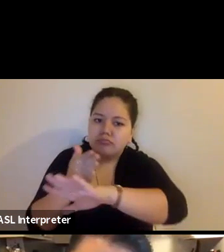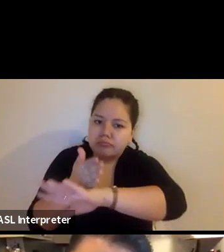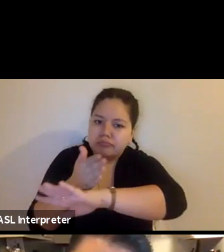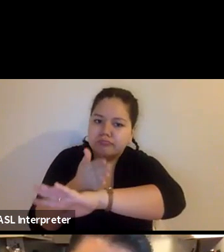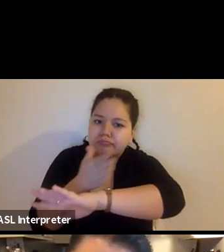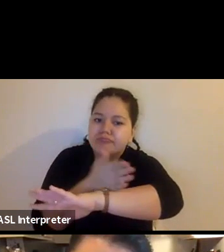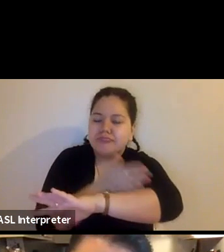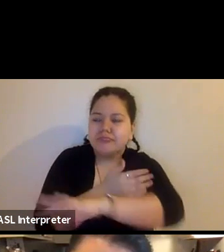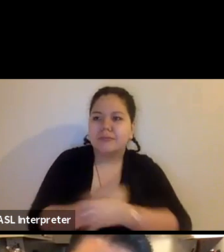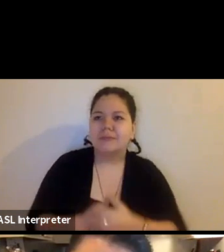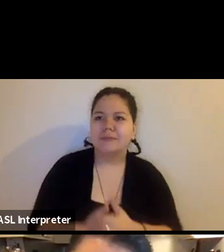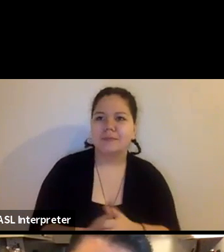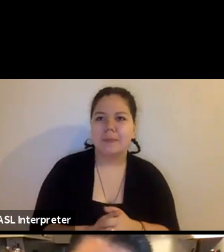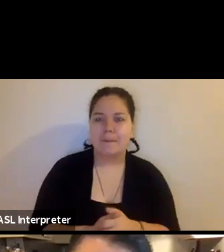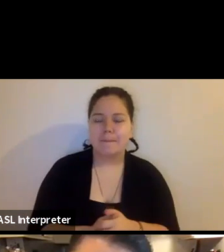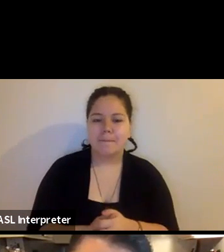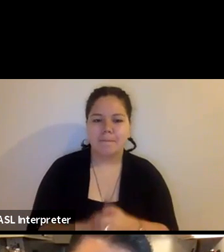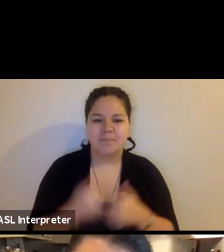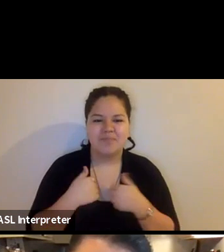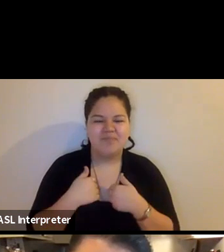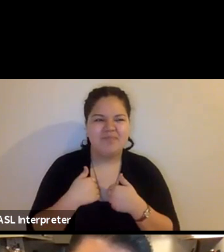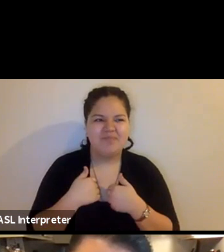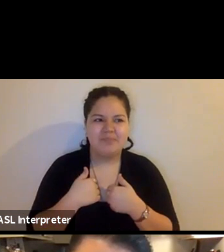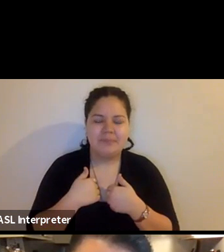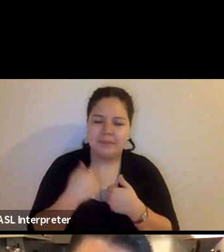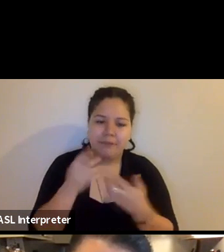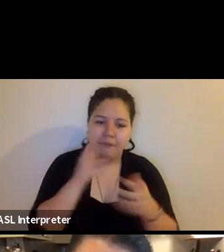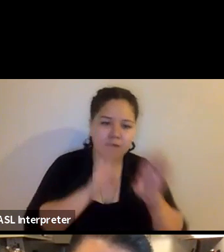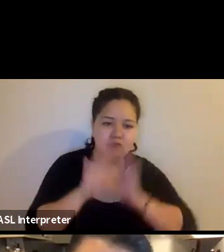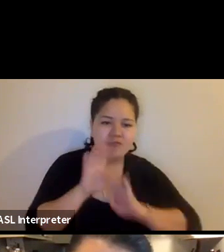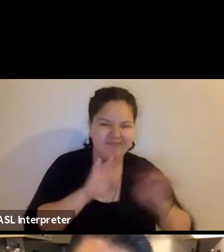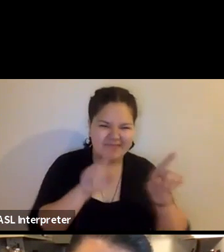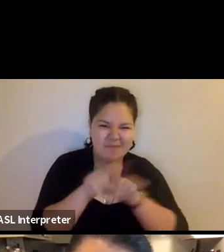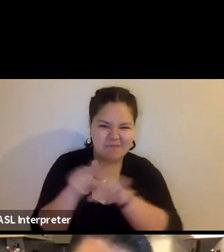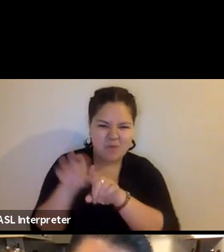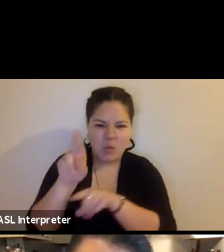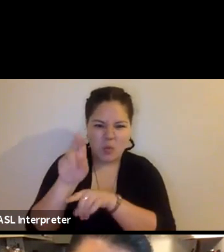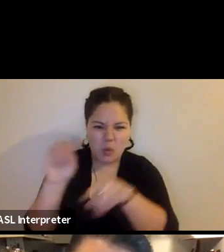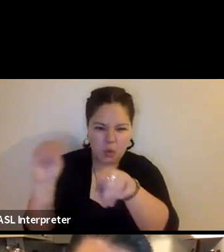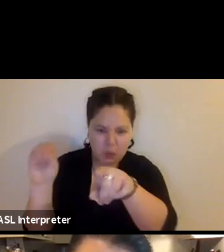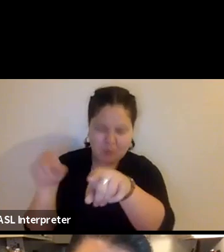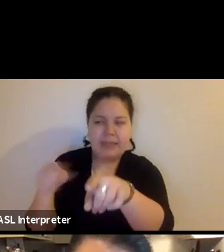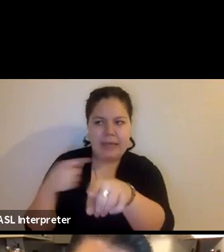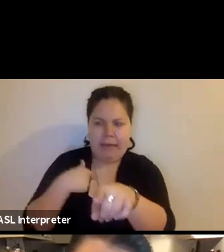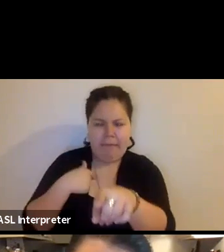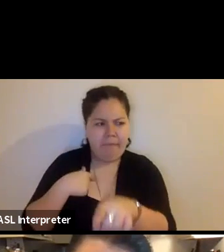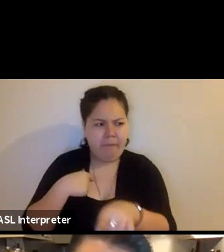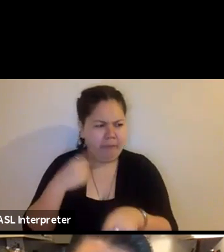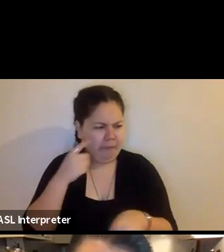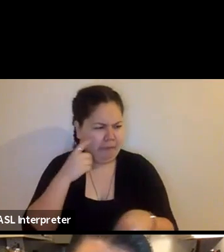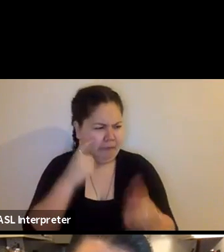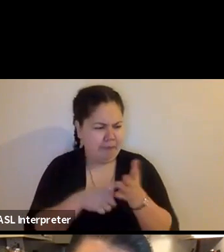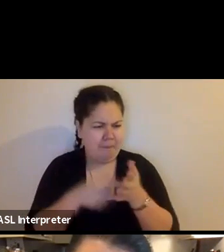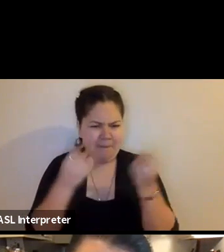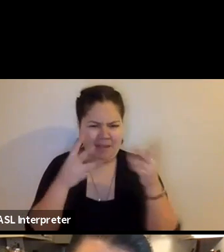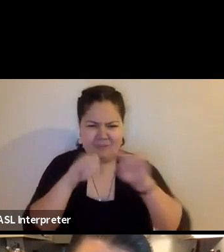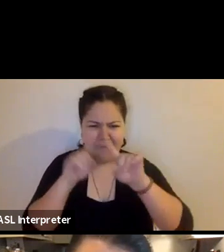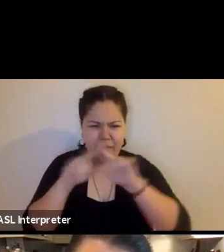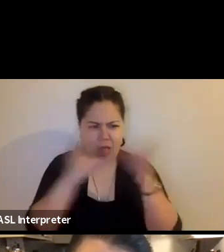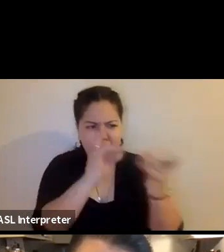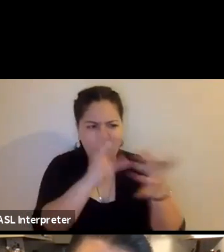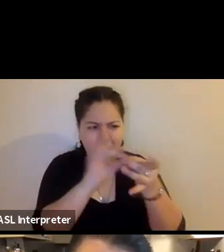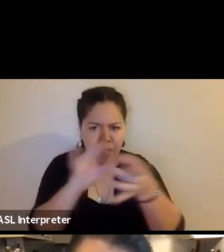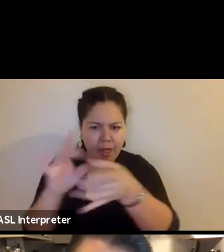little frustrated, like Rue, I think, hearing very different things, and not just from